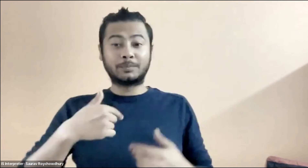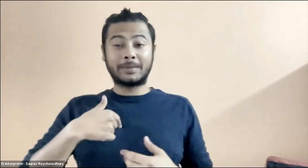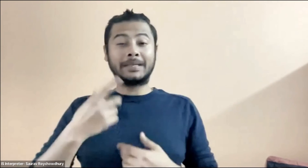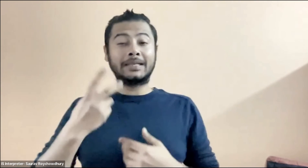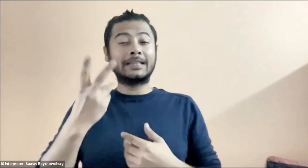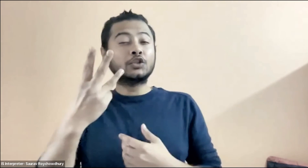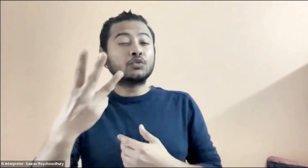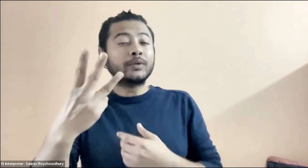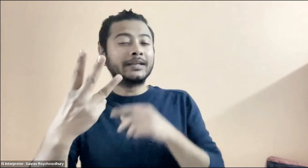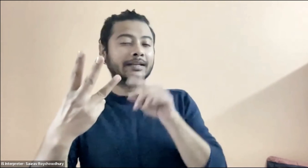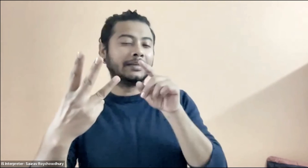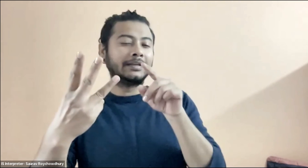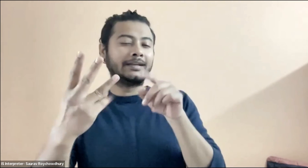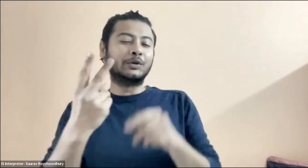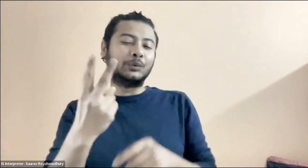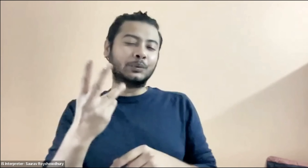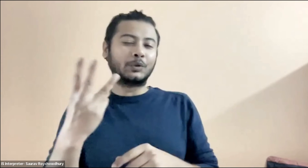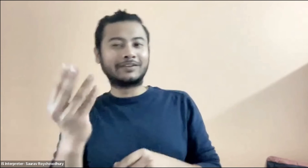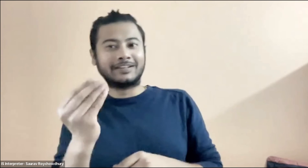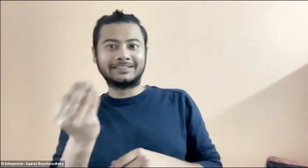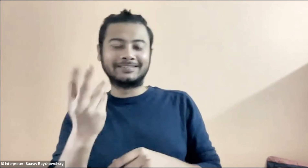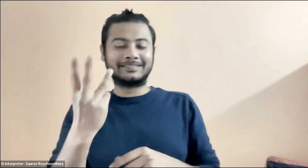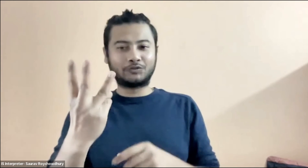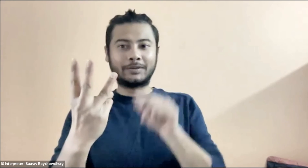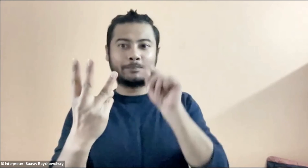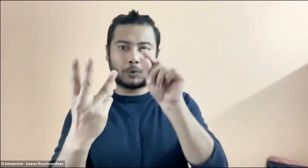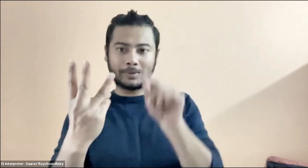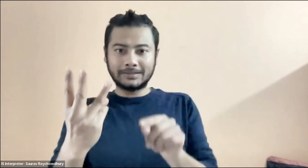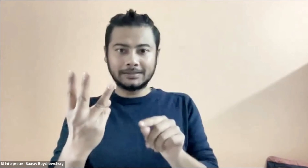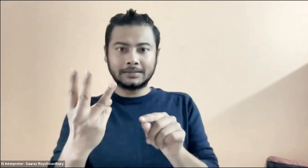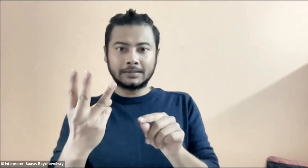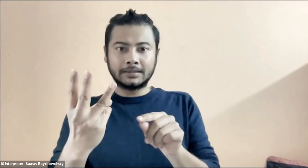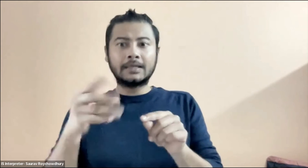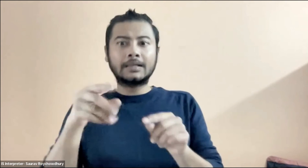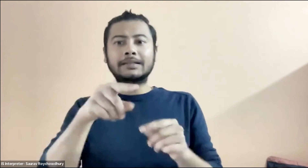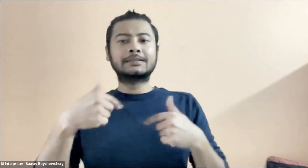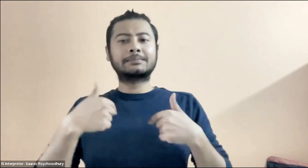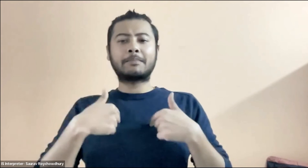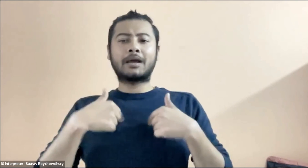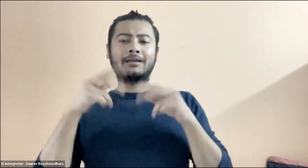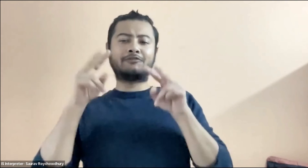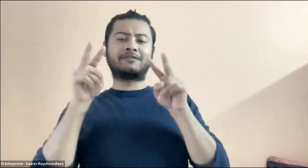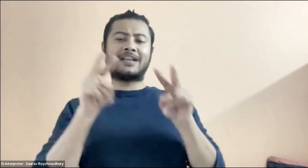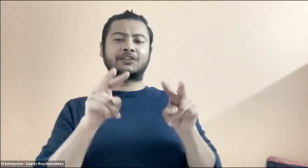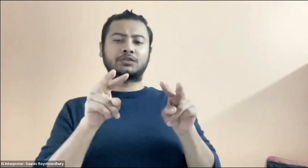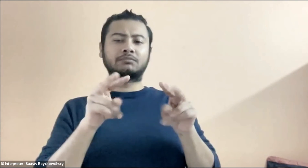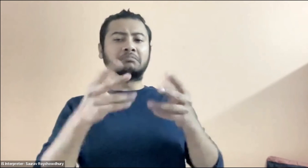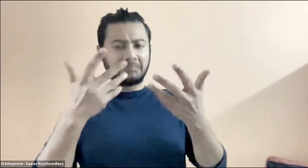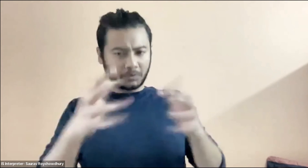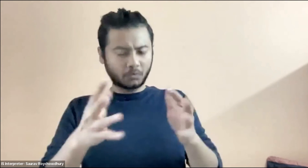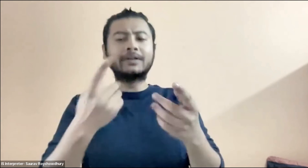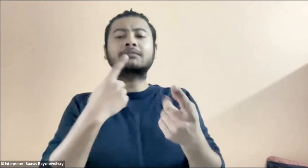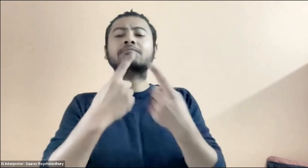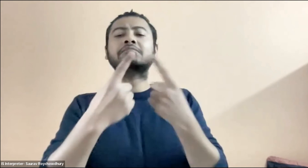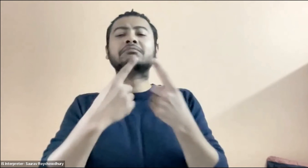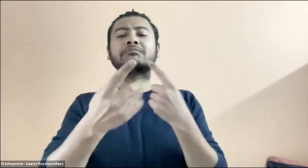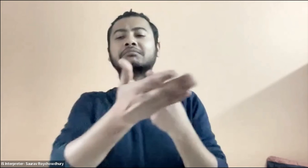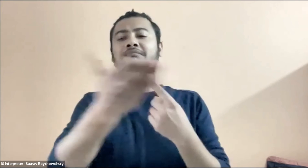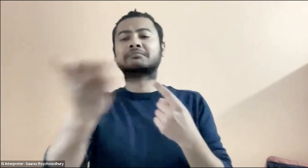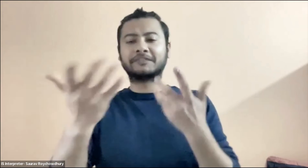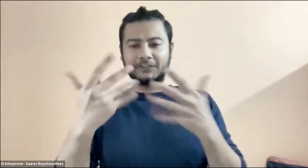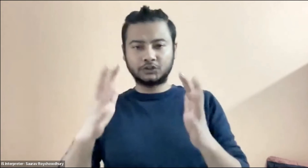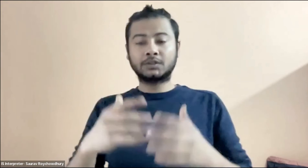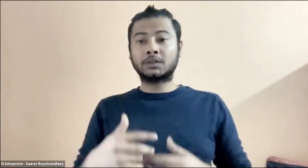new. And again, we're sort of reflecting on what has already been said. I think my distillation